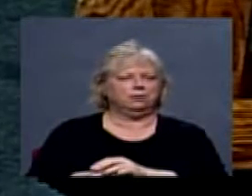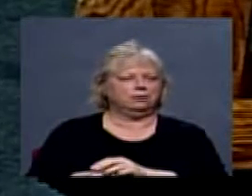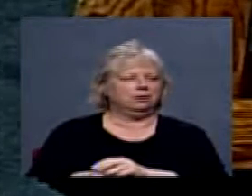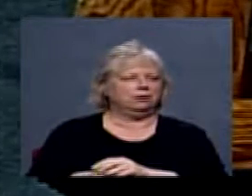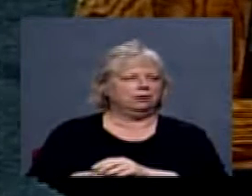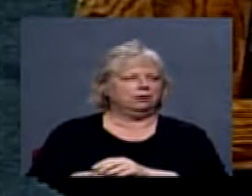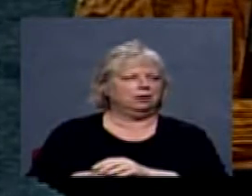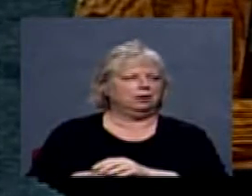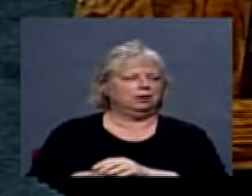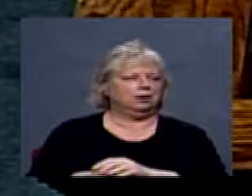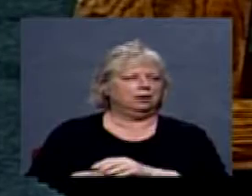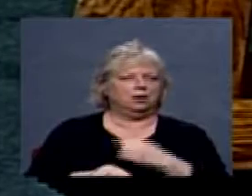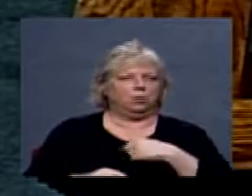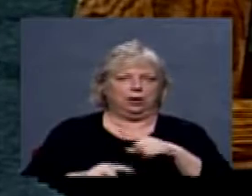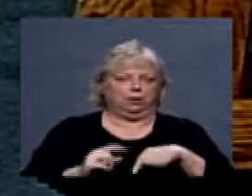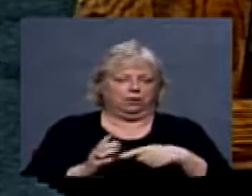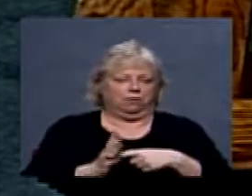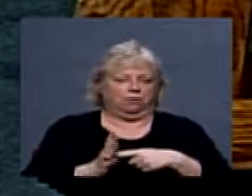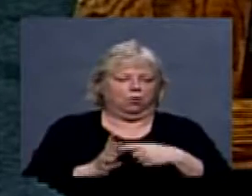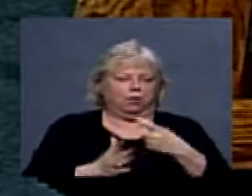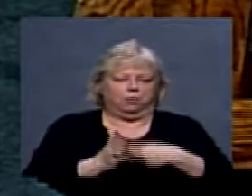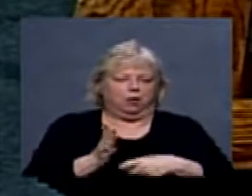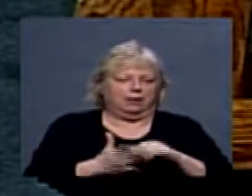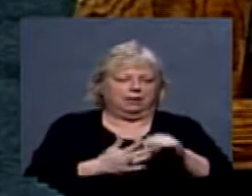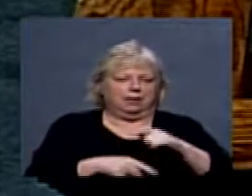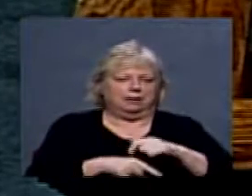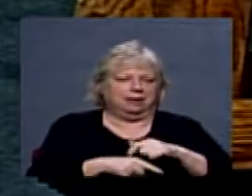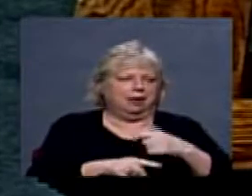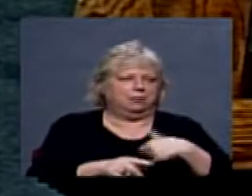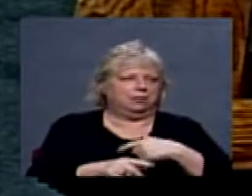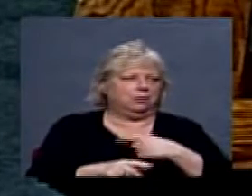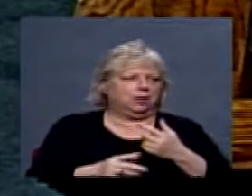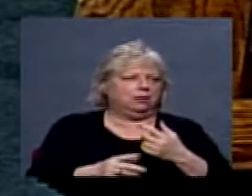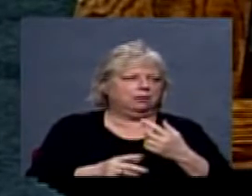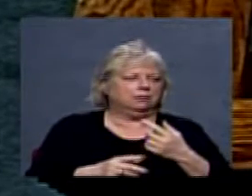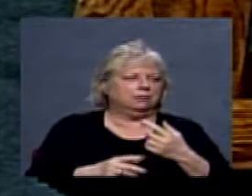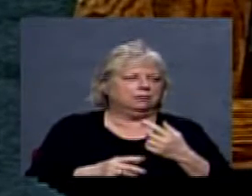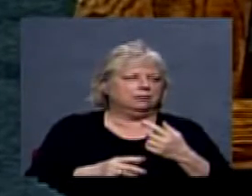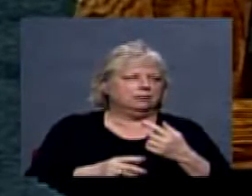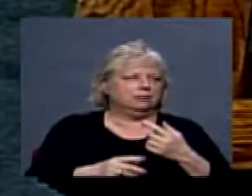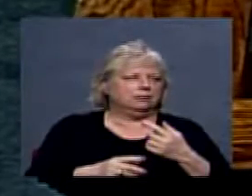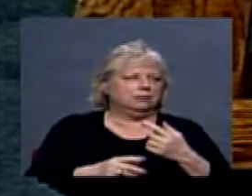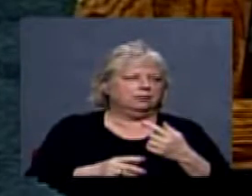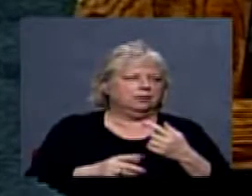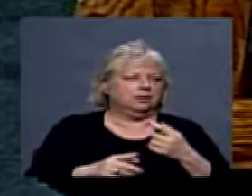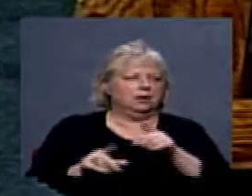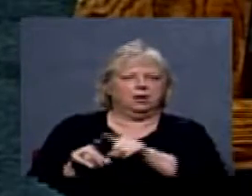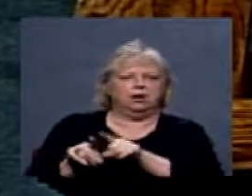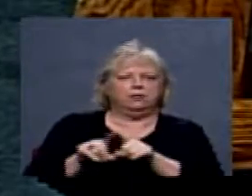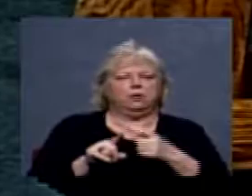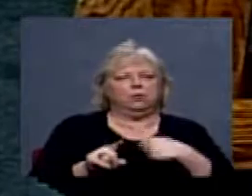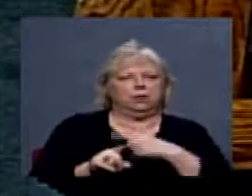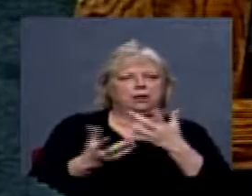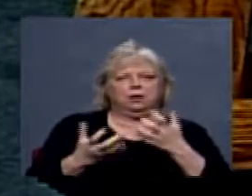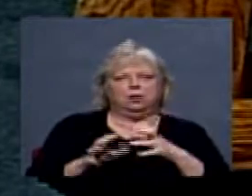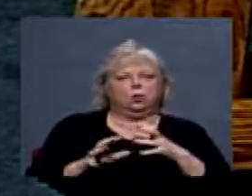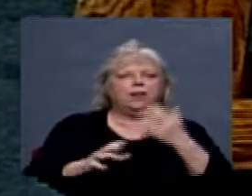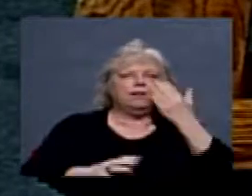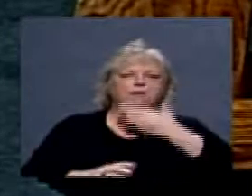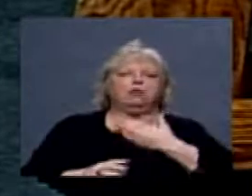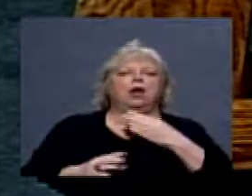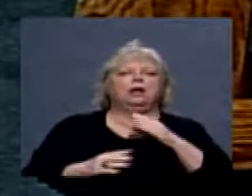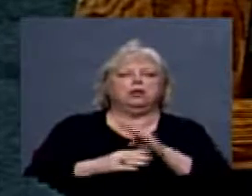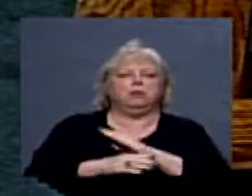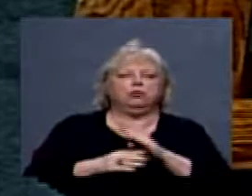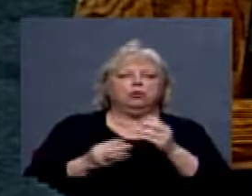So we could not afford the price at that time, so we considered the property, also we did not want the commercial property up front, so we